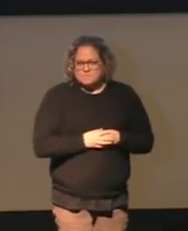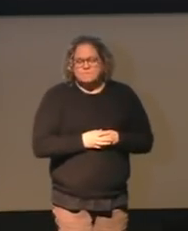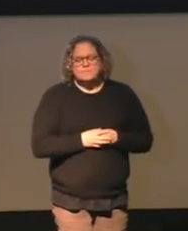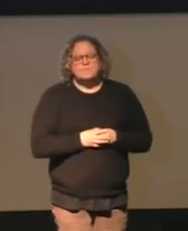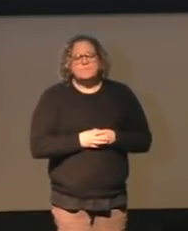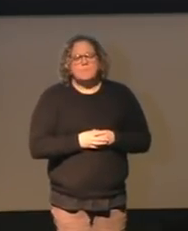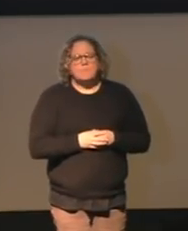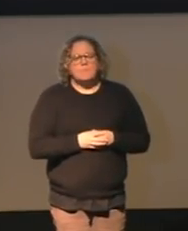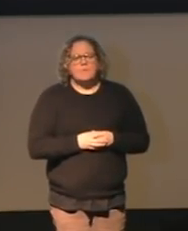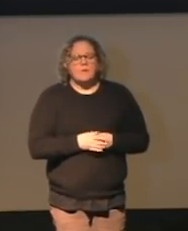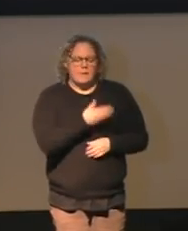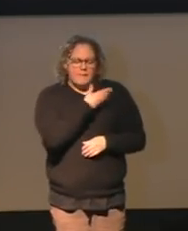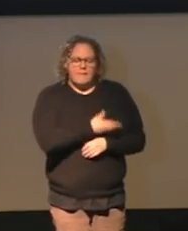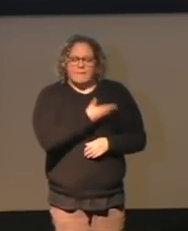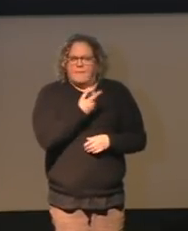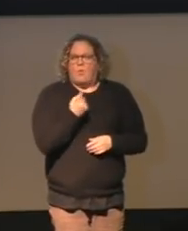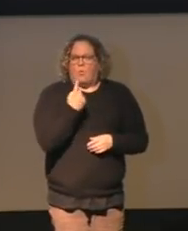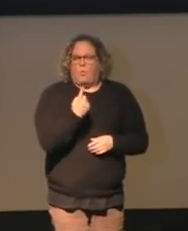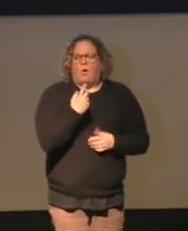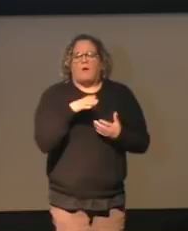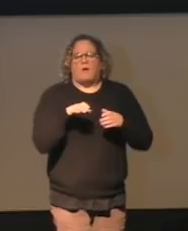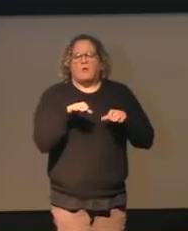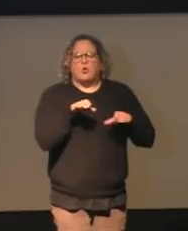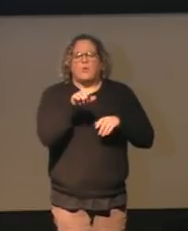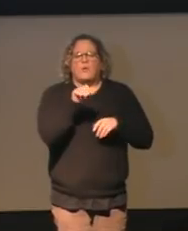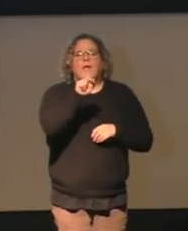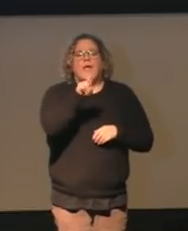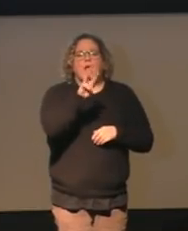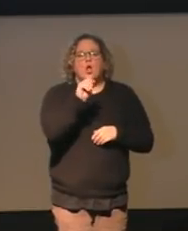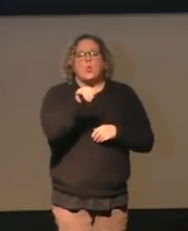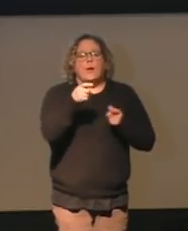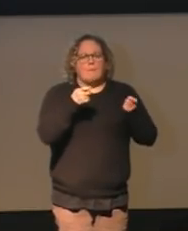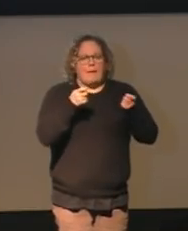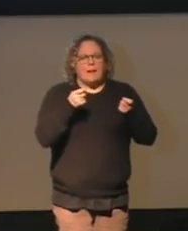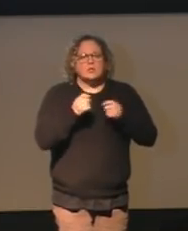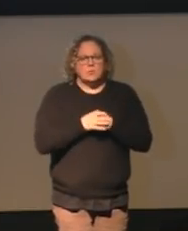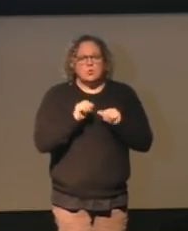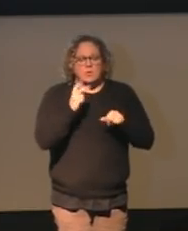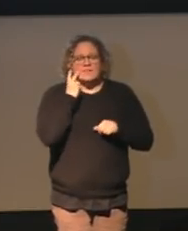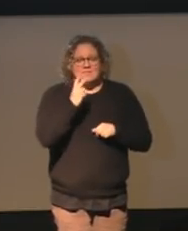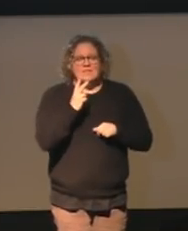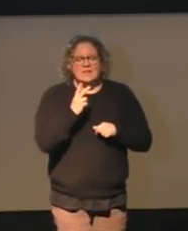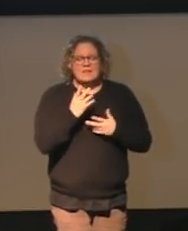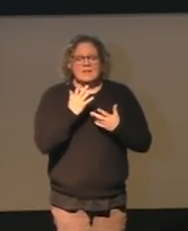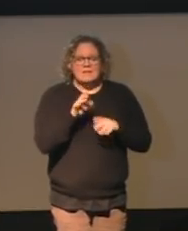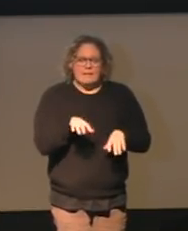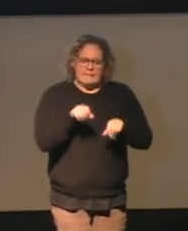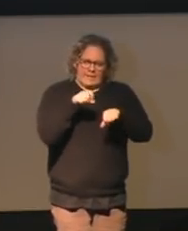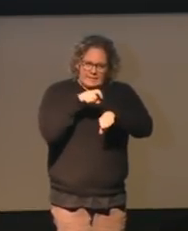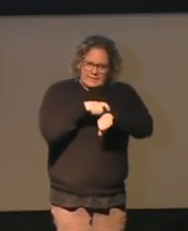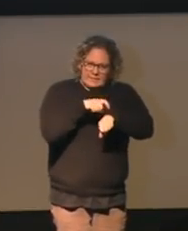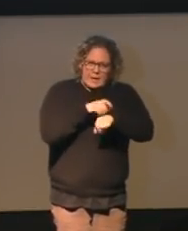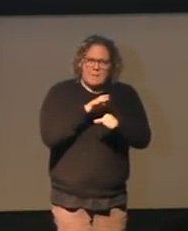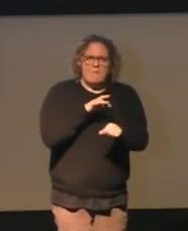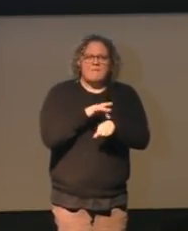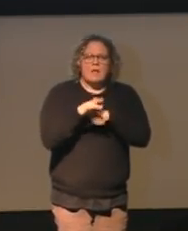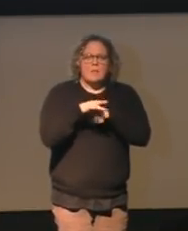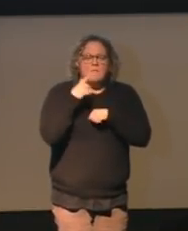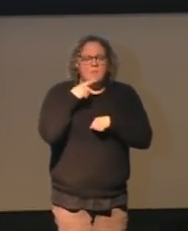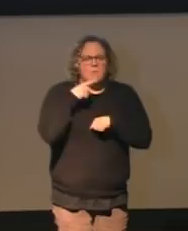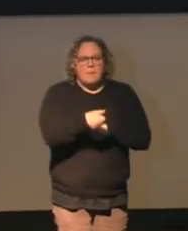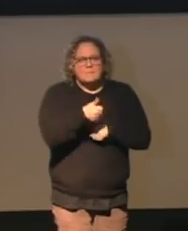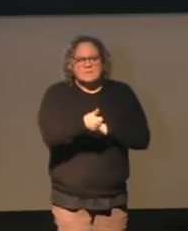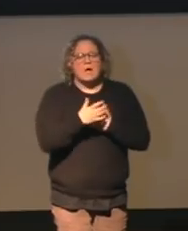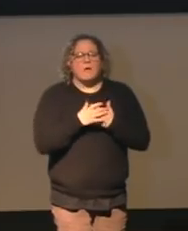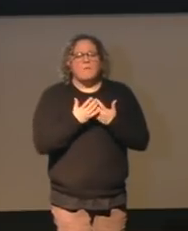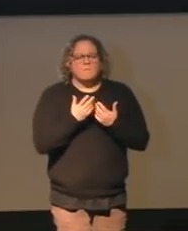This one is one where they're doing airway management. As you can see, they take the time that is available to them to continue to